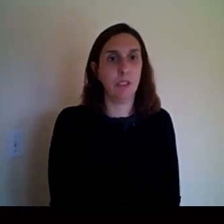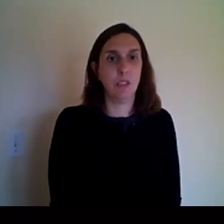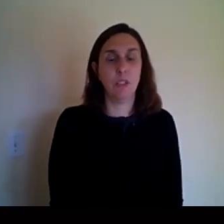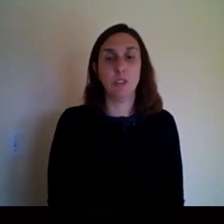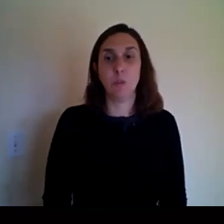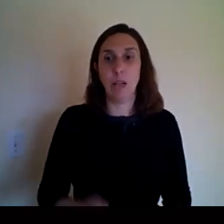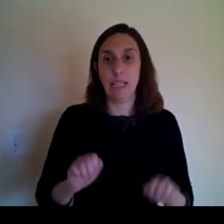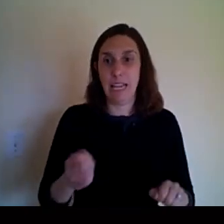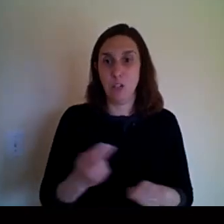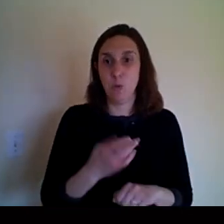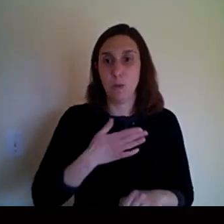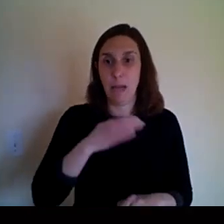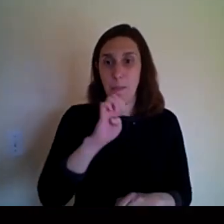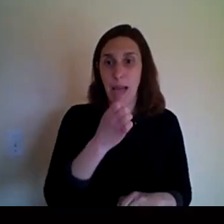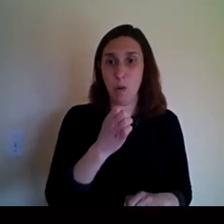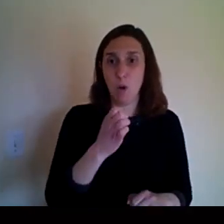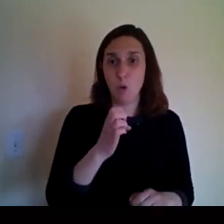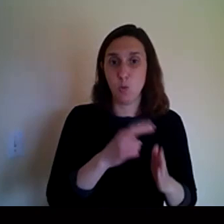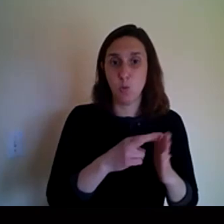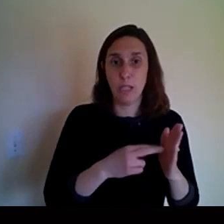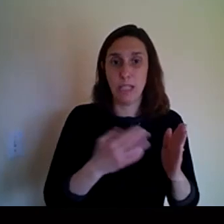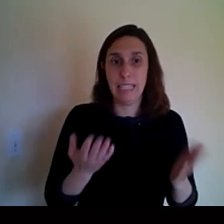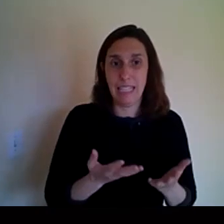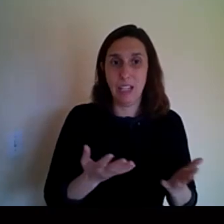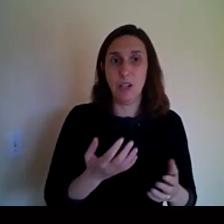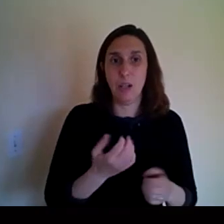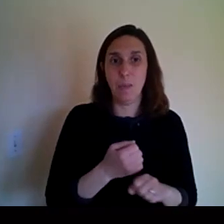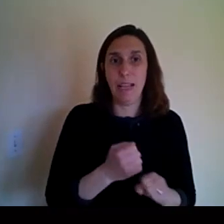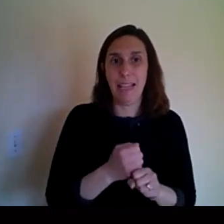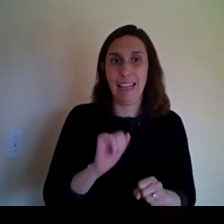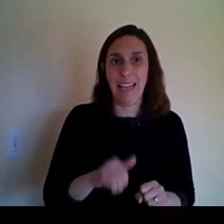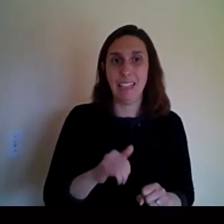here. Take that to the 1/3 power.